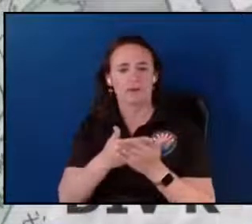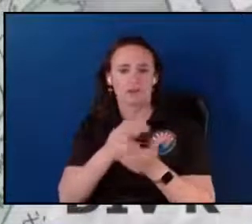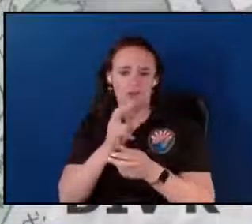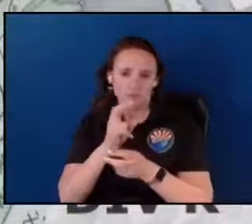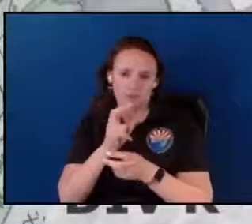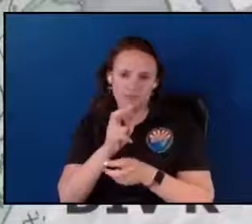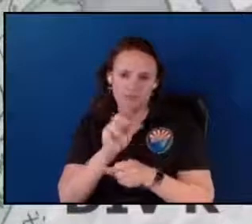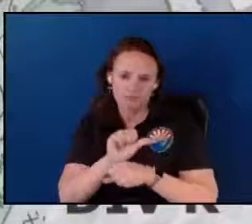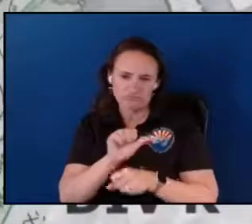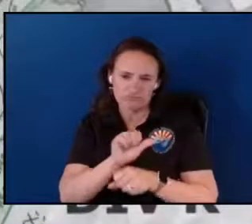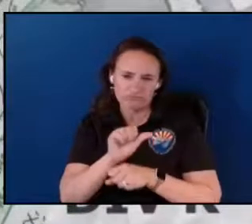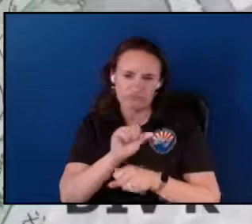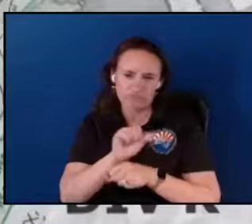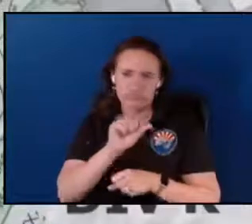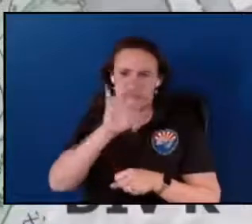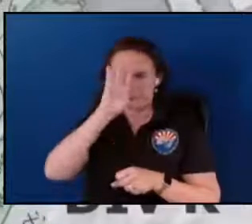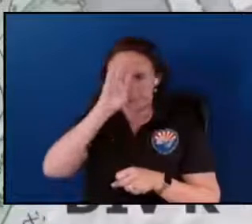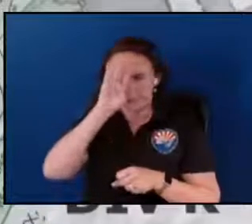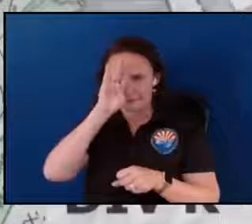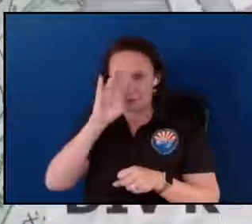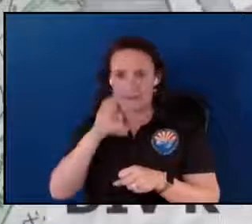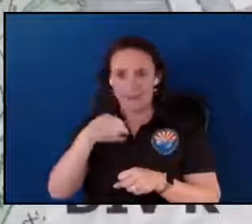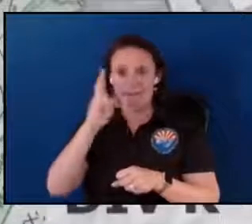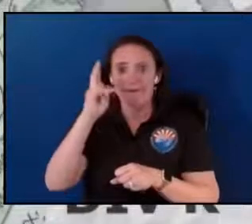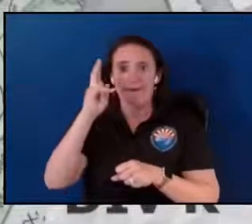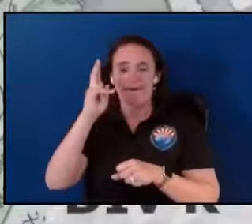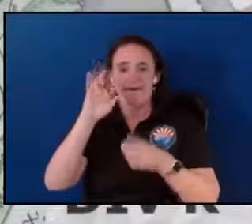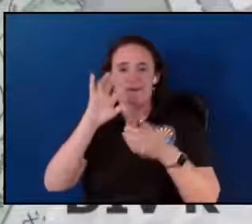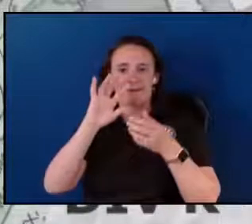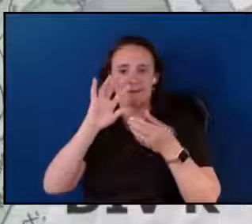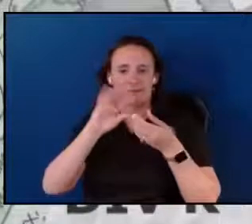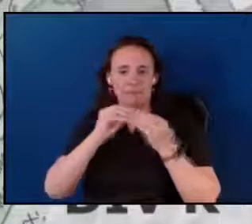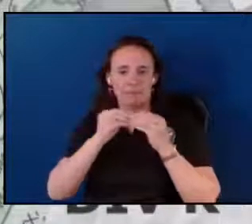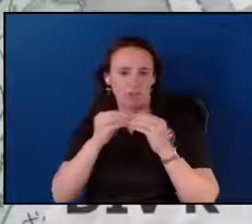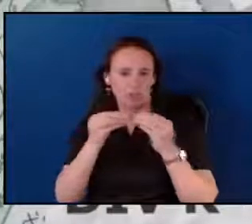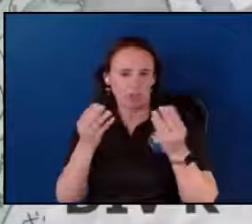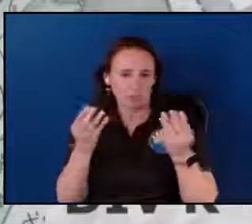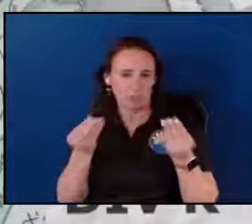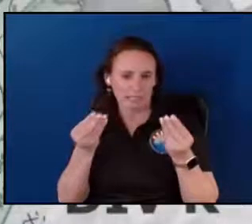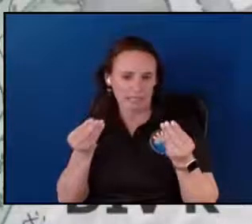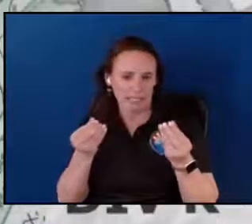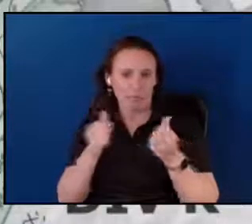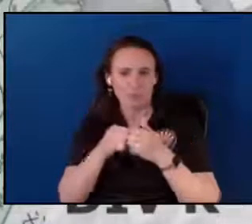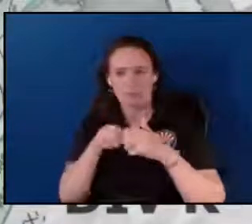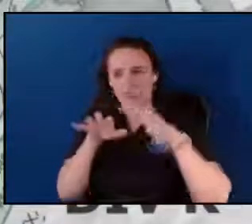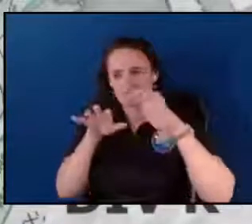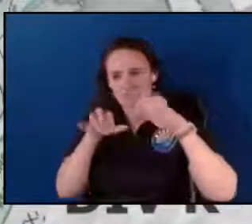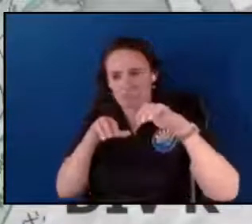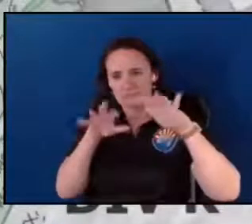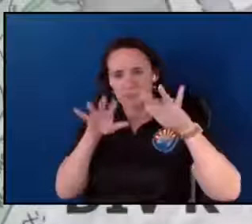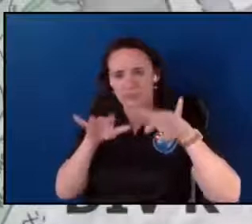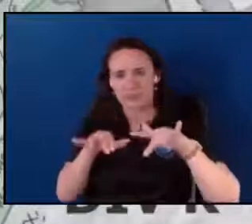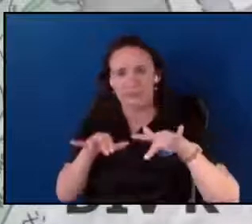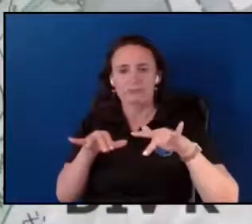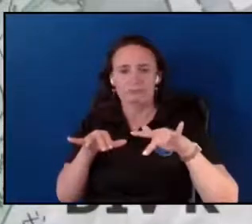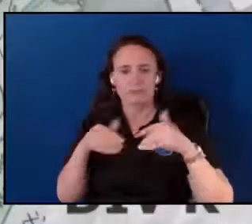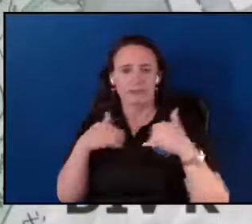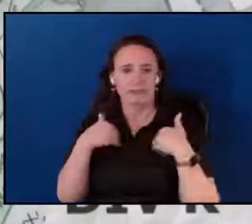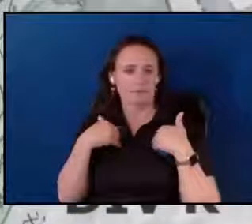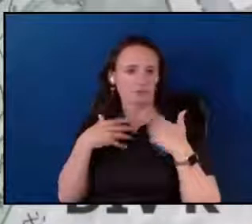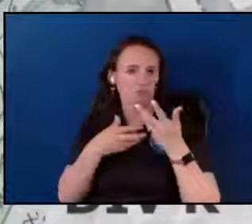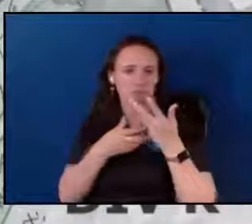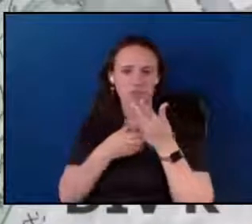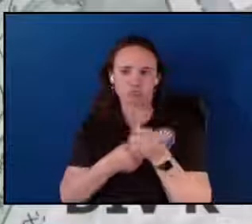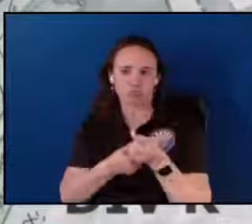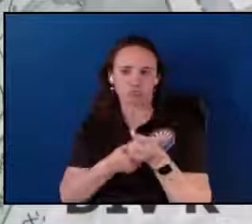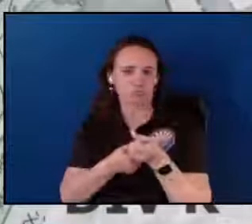when the humidities were high, and a matter of fact, with the precipitation we had. So we're very confident in this area, that